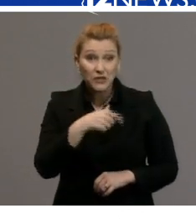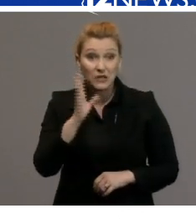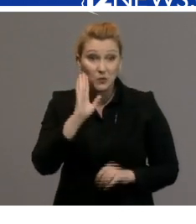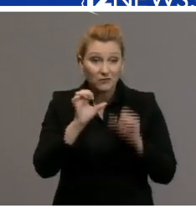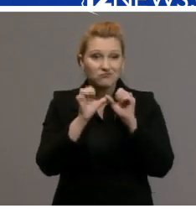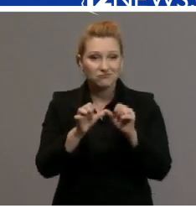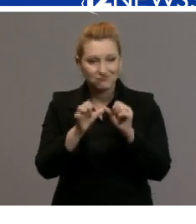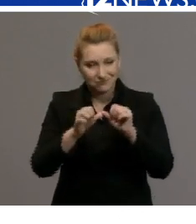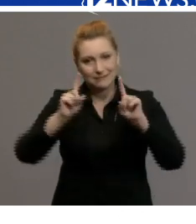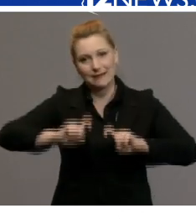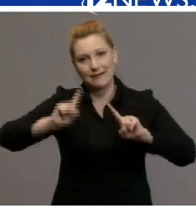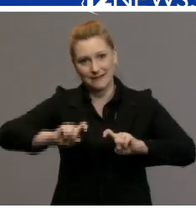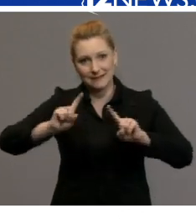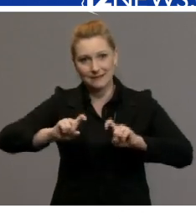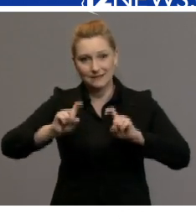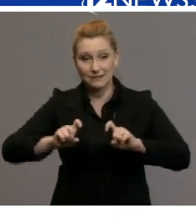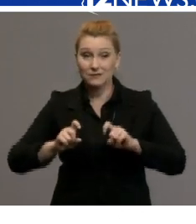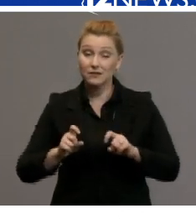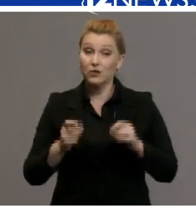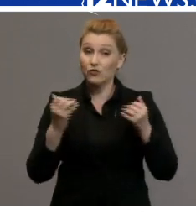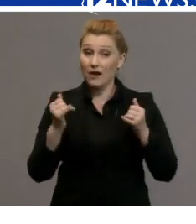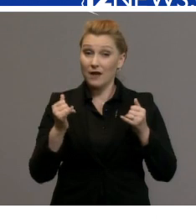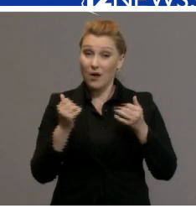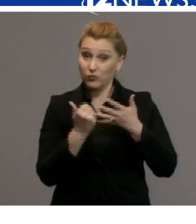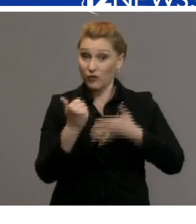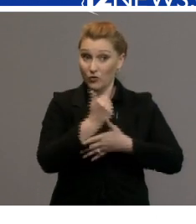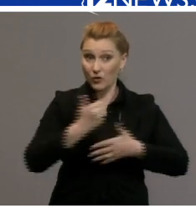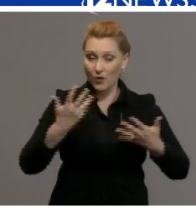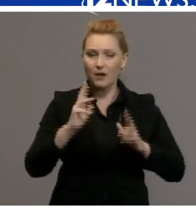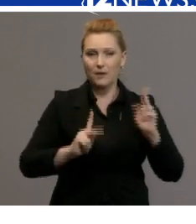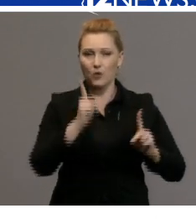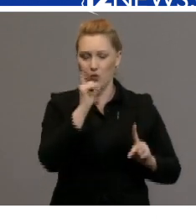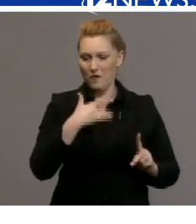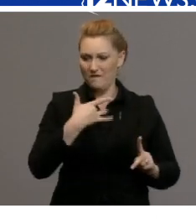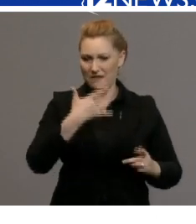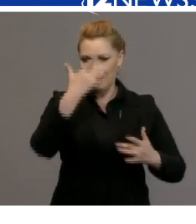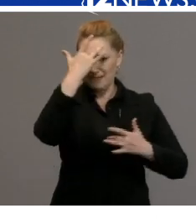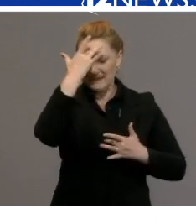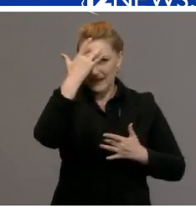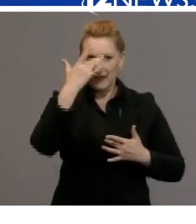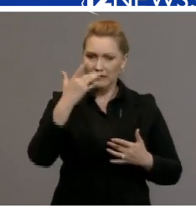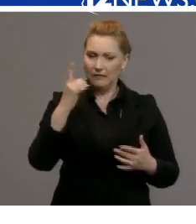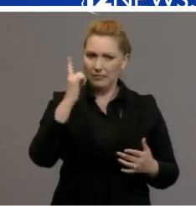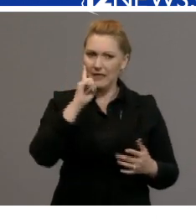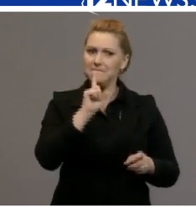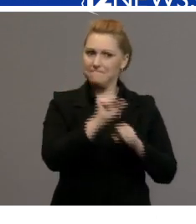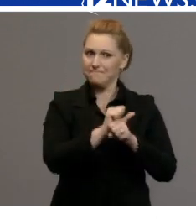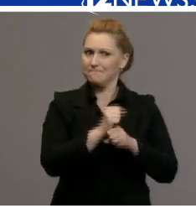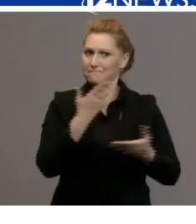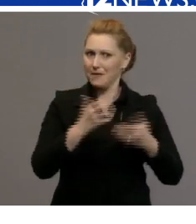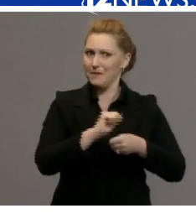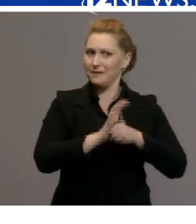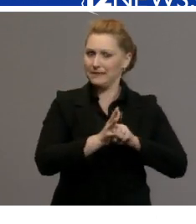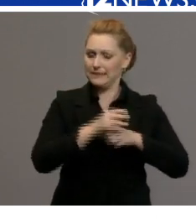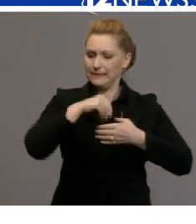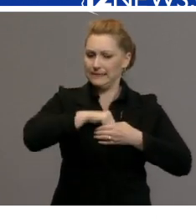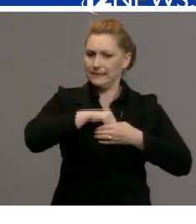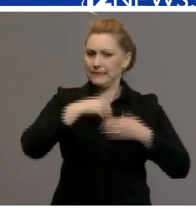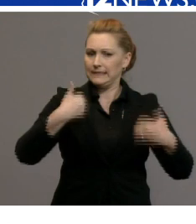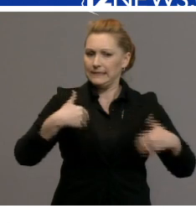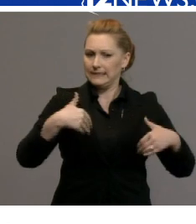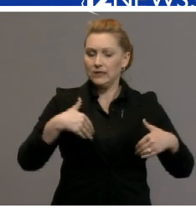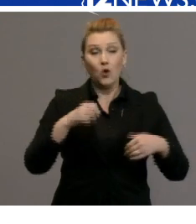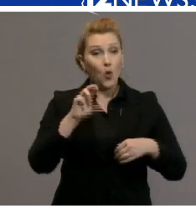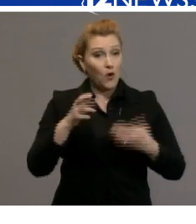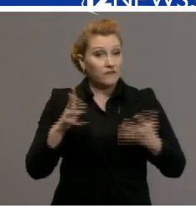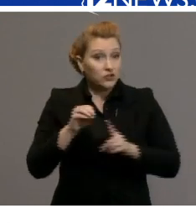that are symptomatic. People believe that they've contracted COVID-19 or have been exposed to it. We